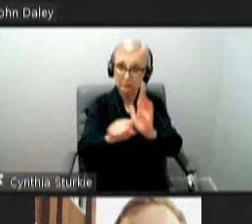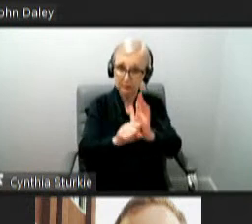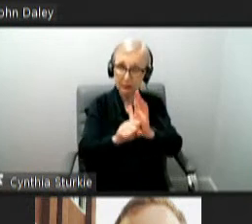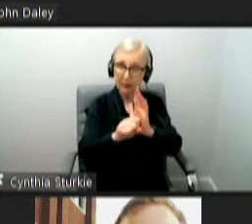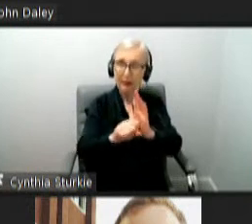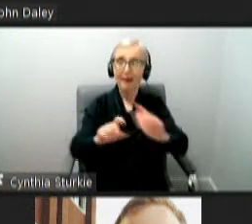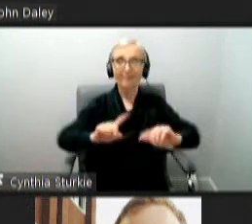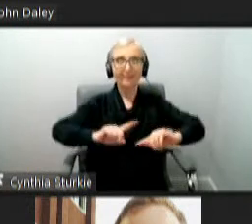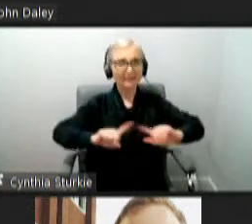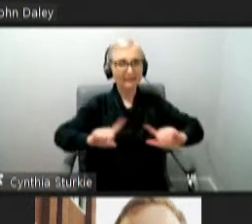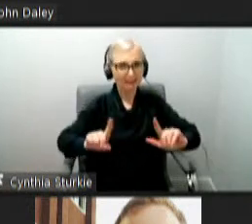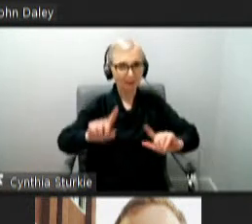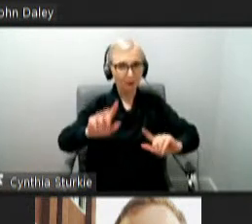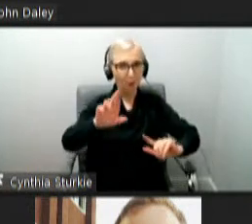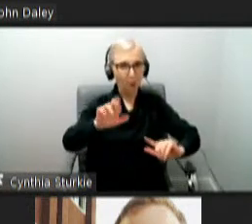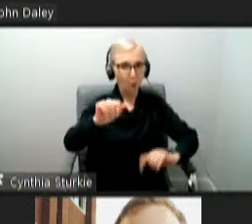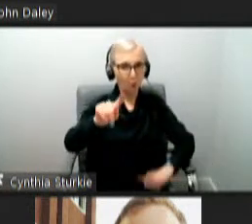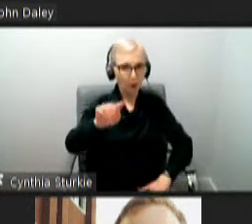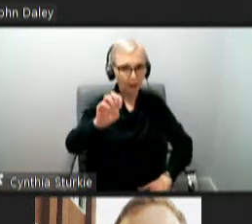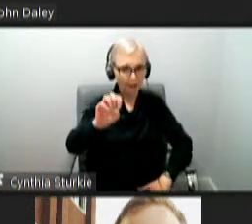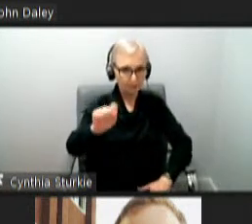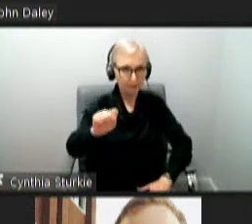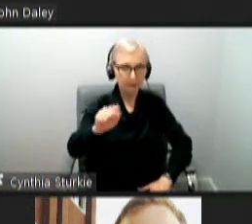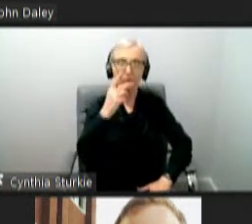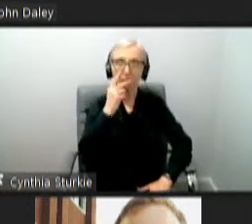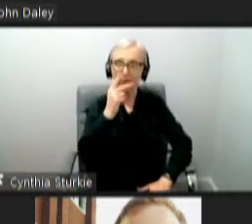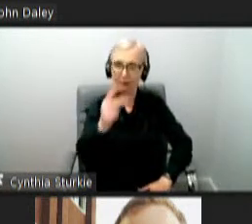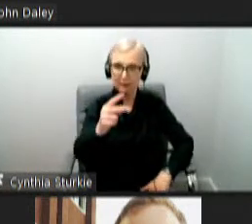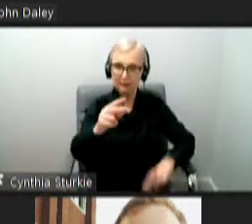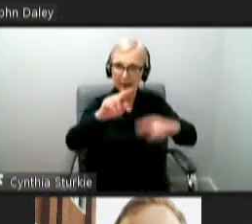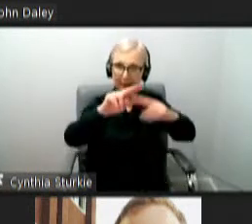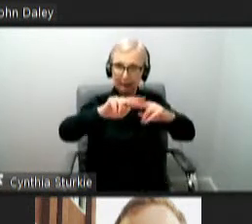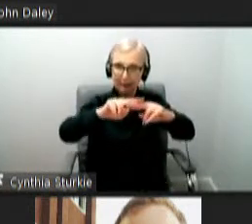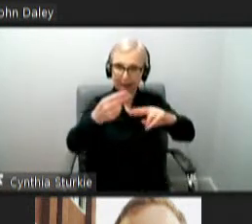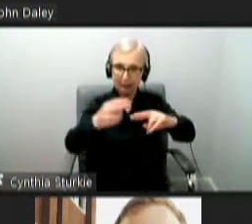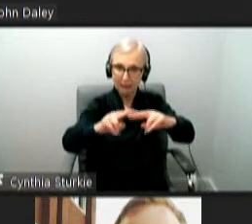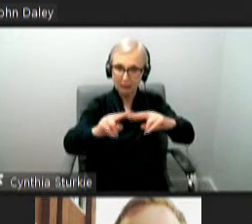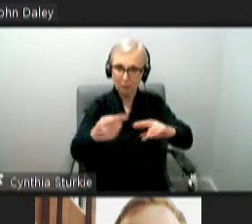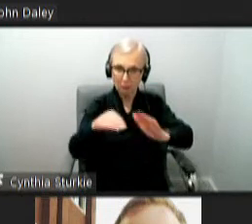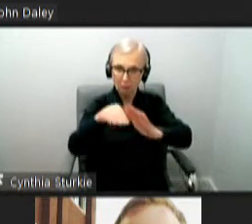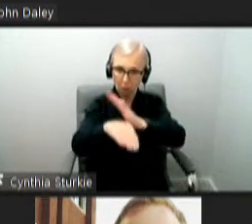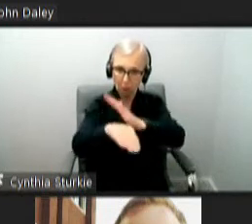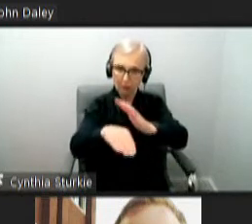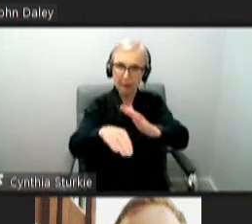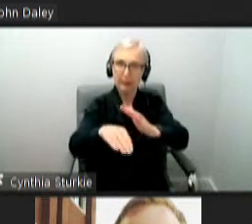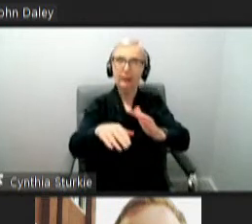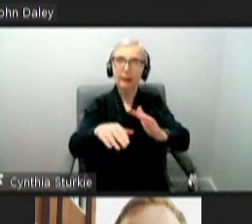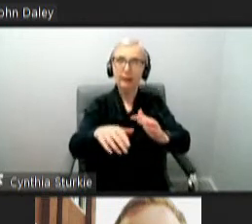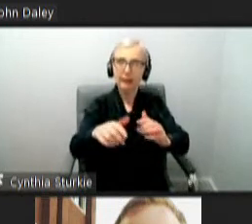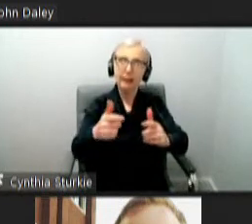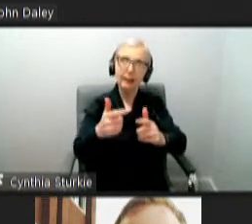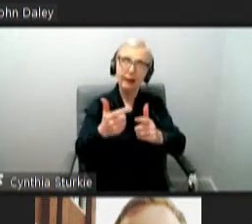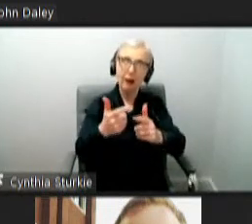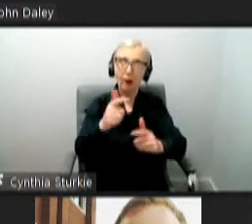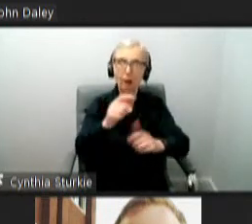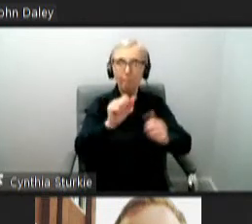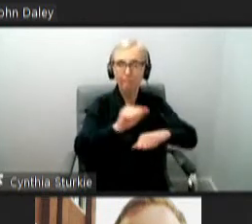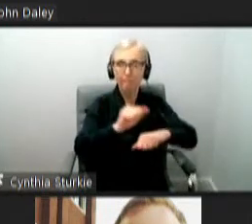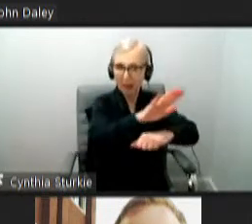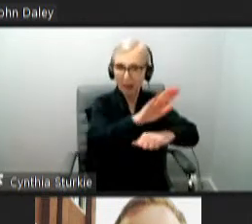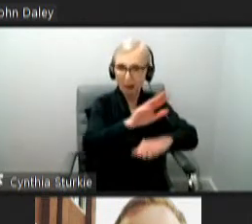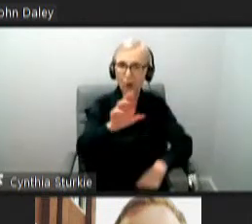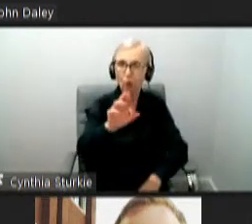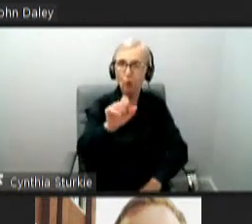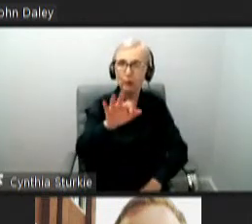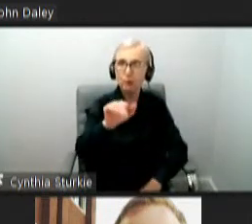at different rates. And we have seen that decreasing trend earliest in some of our mountain resort communities and the metro